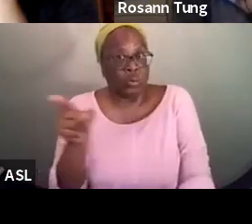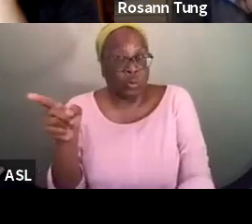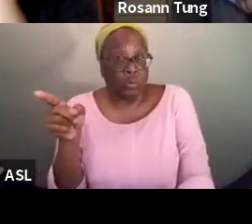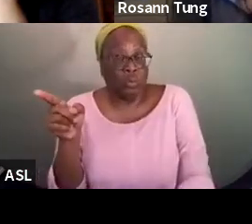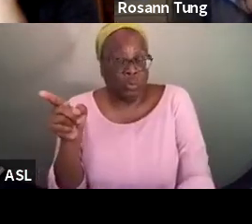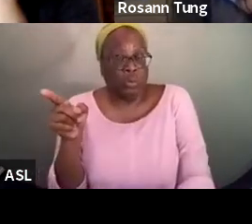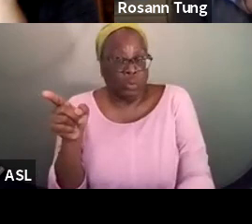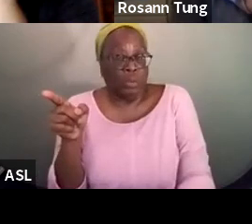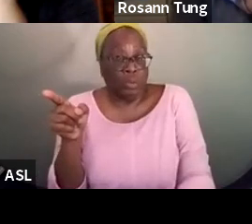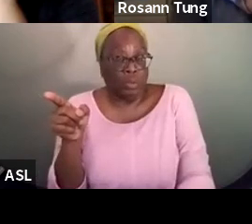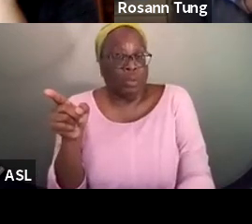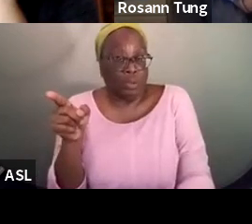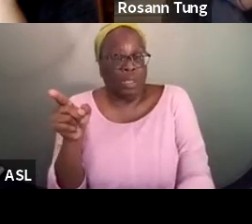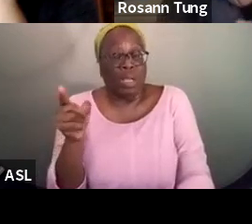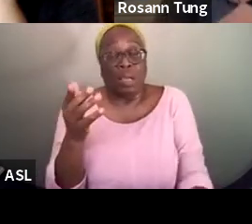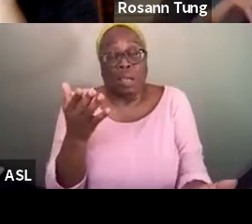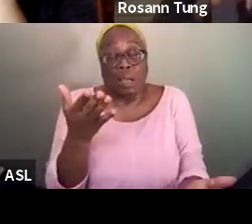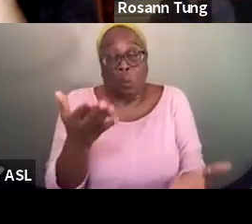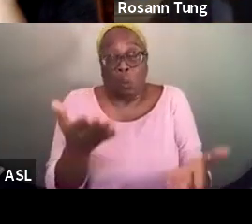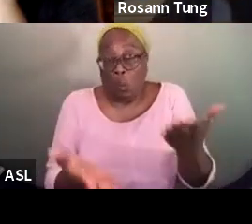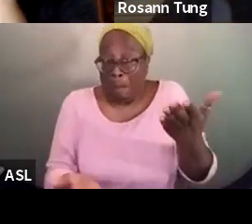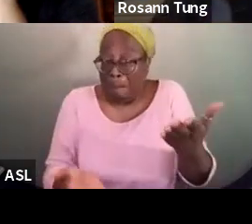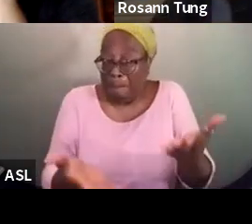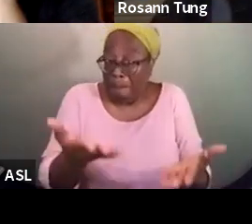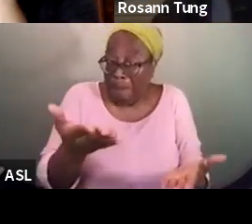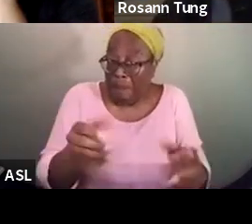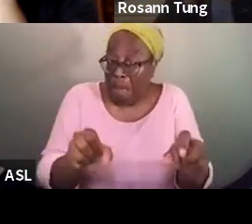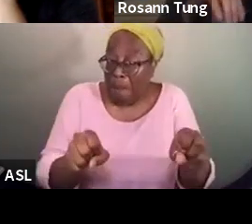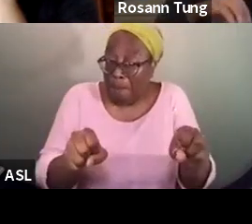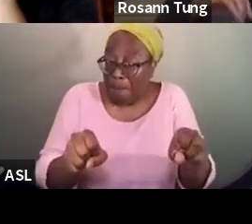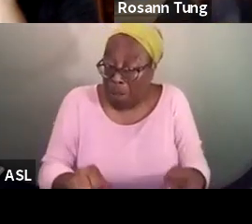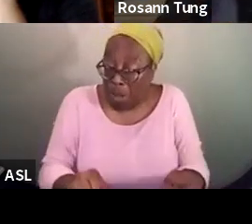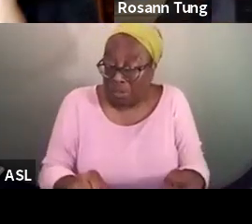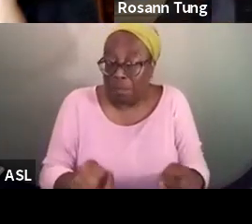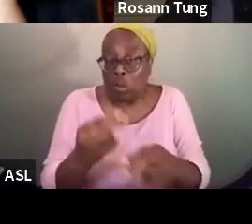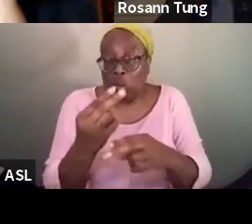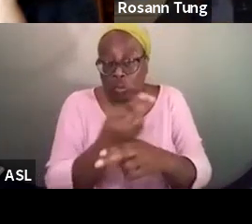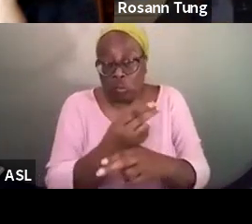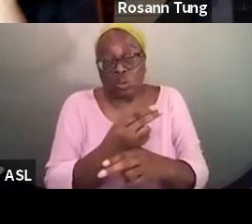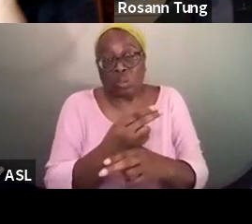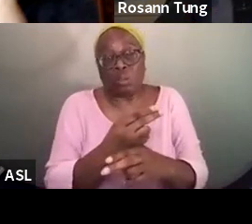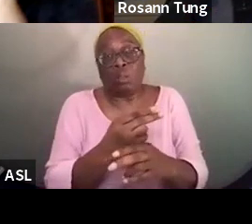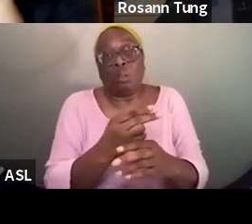that we might possibly, whether it's trimester or quarters, for this year moving